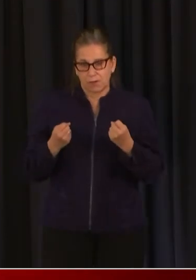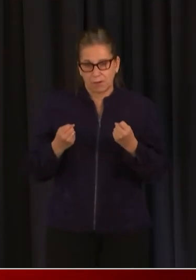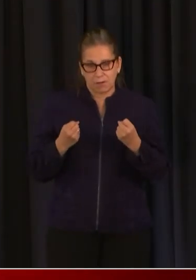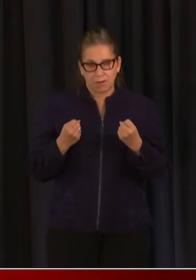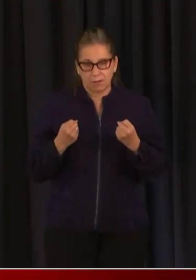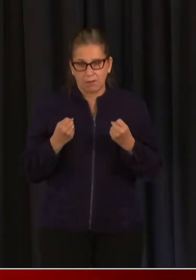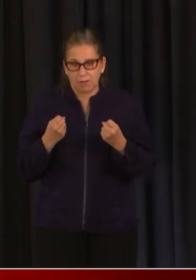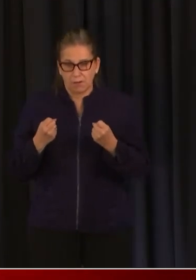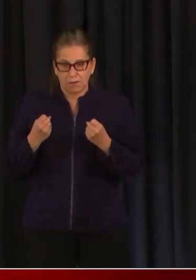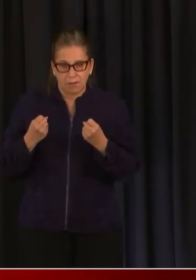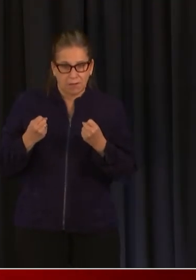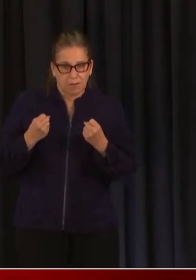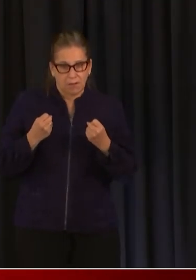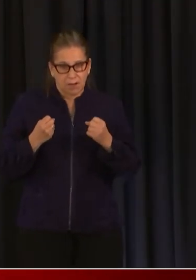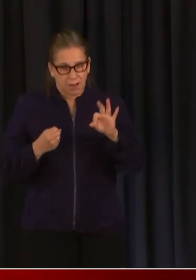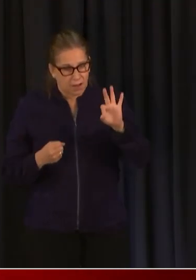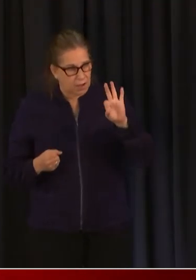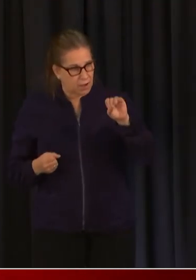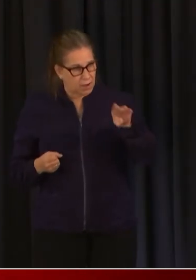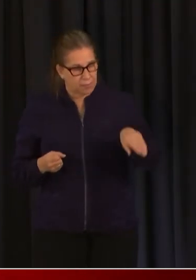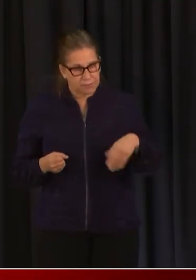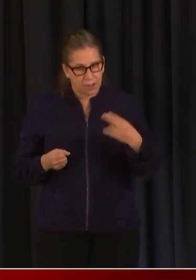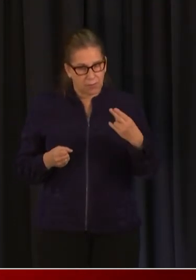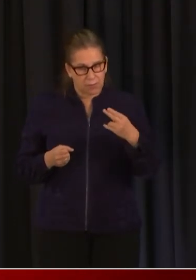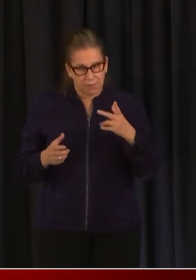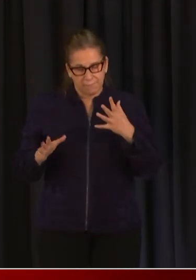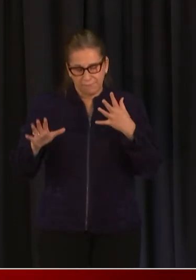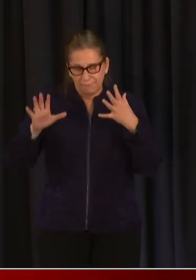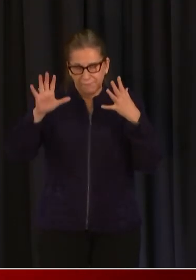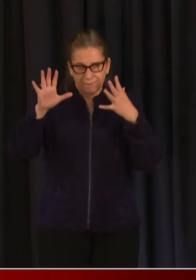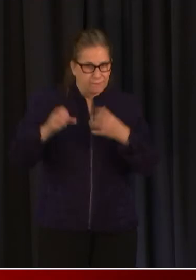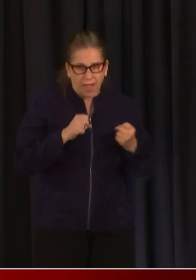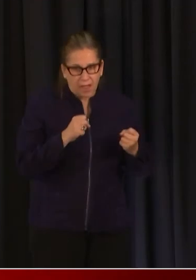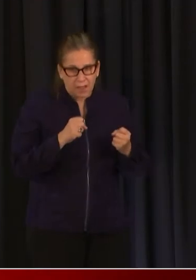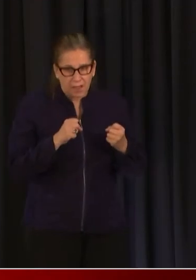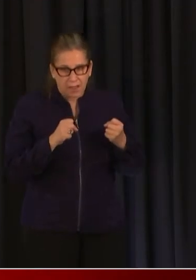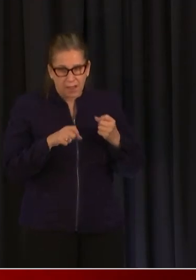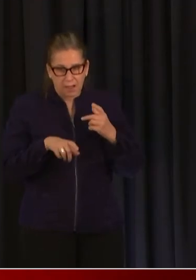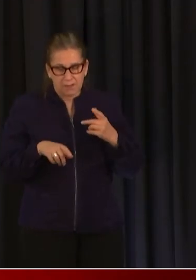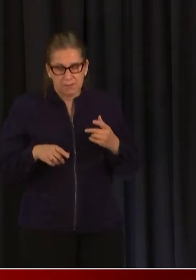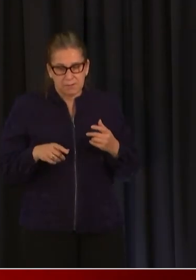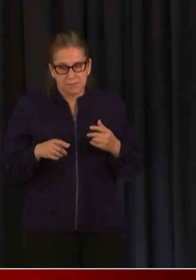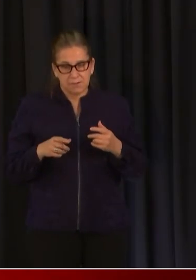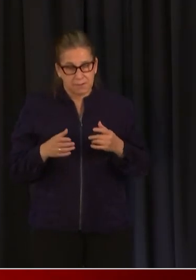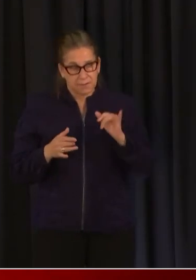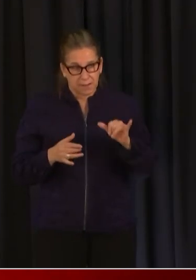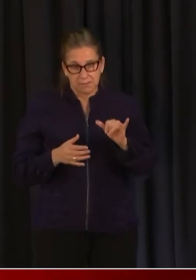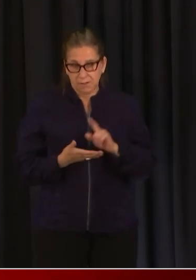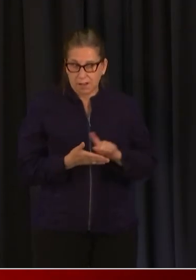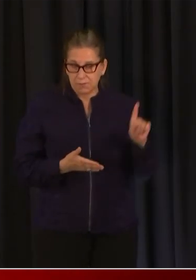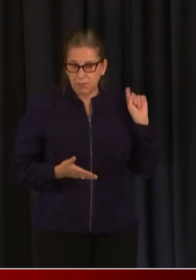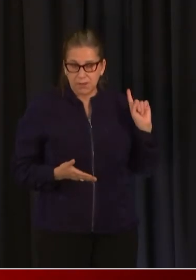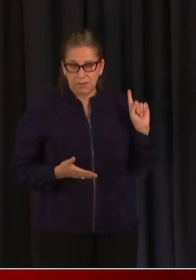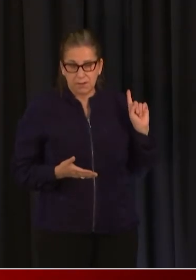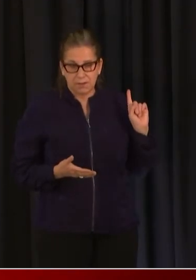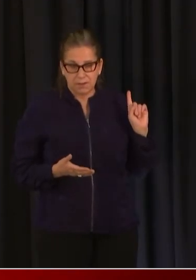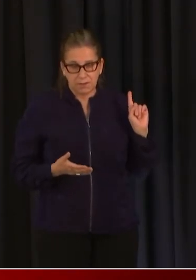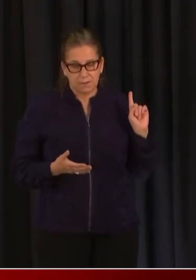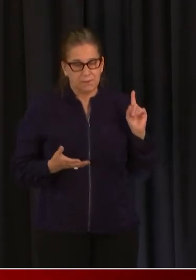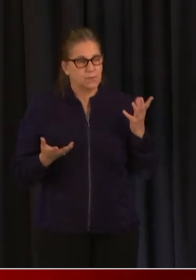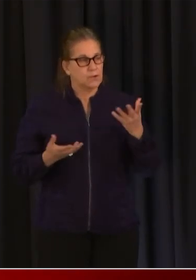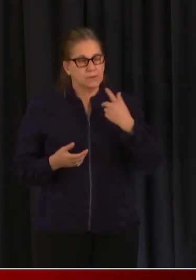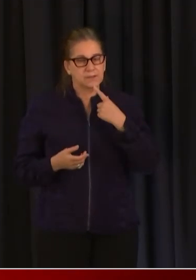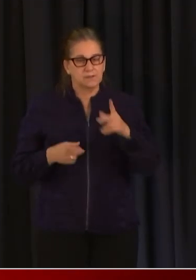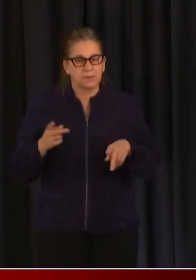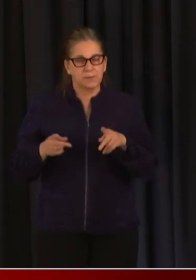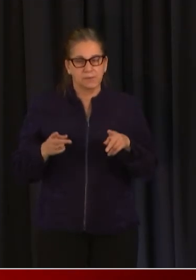van was apparently going some 90 miles per hour, very high rates of speed, also happening last week. What do you say to the people,